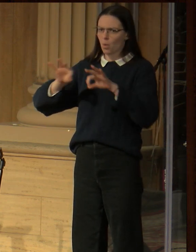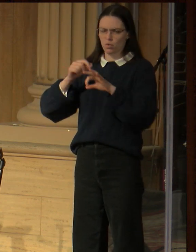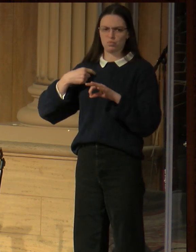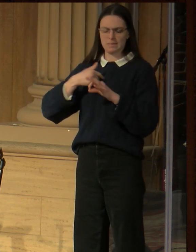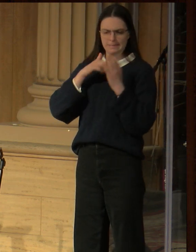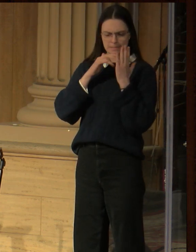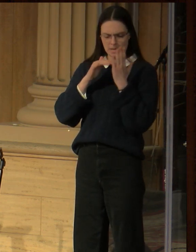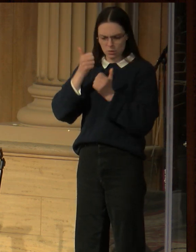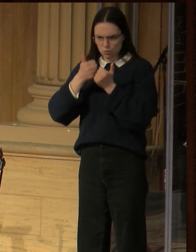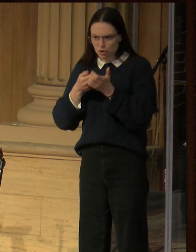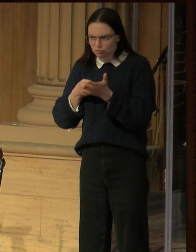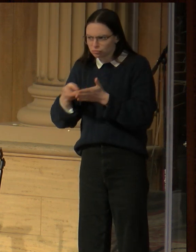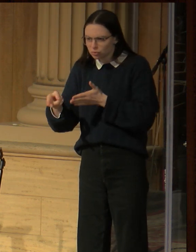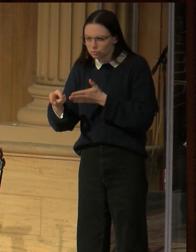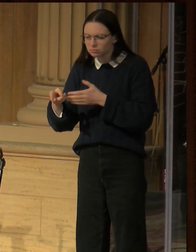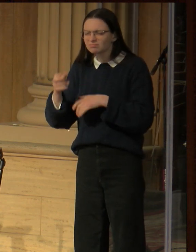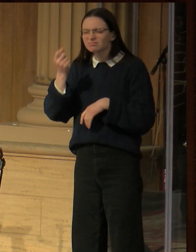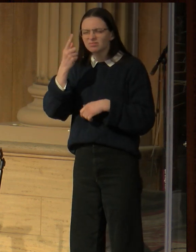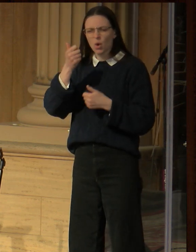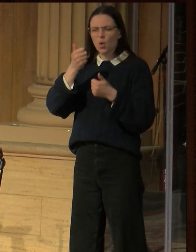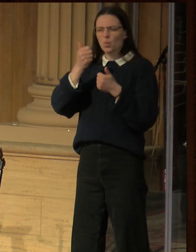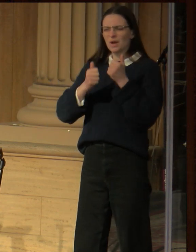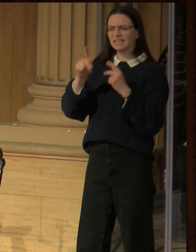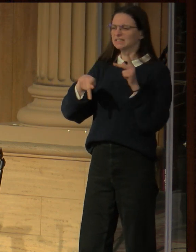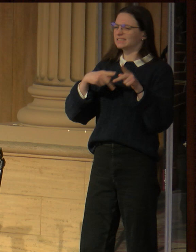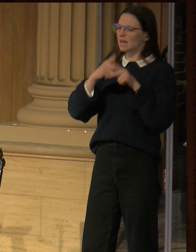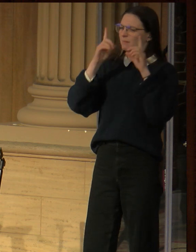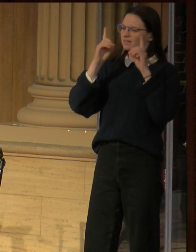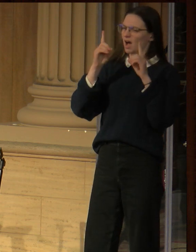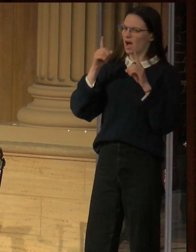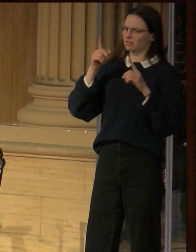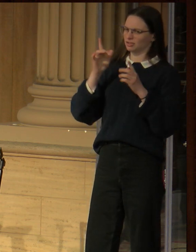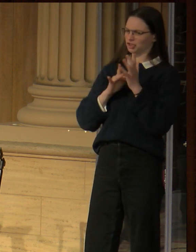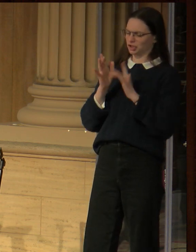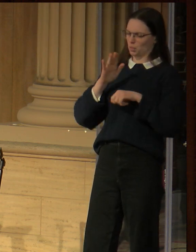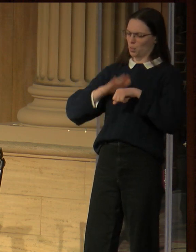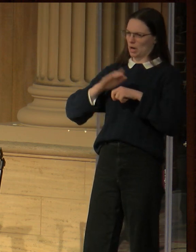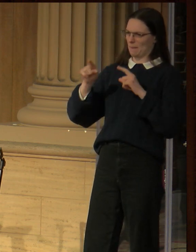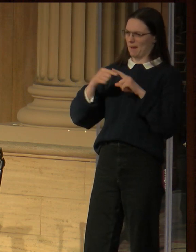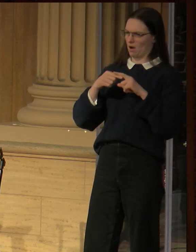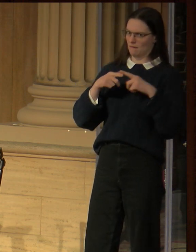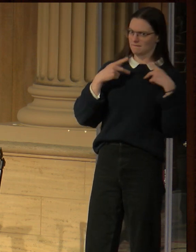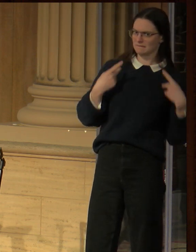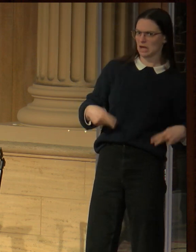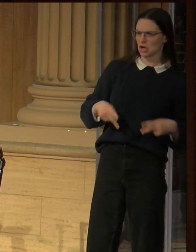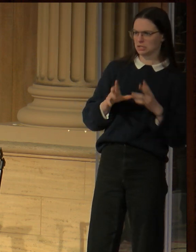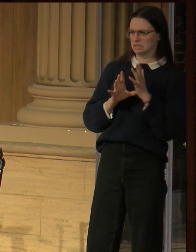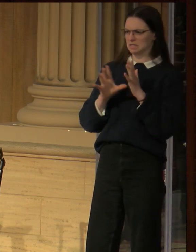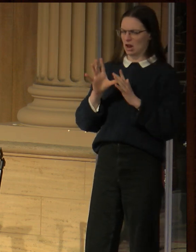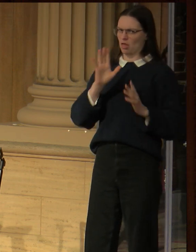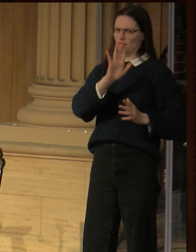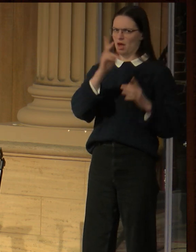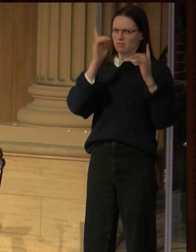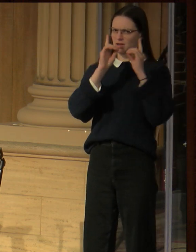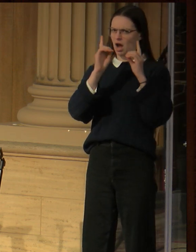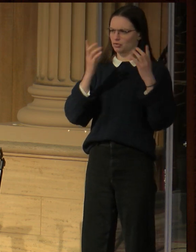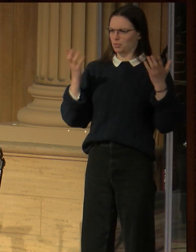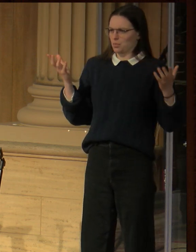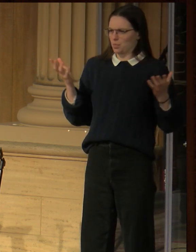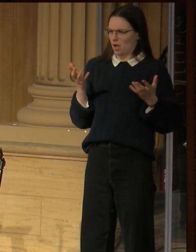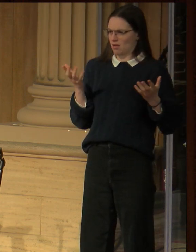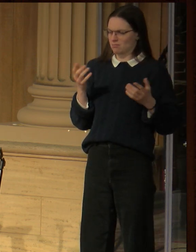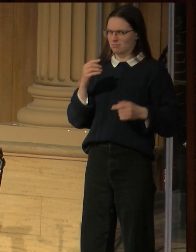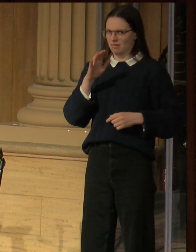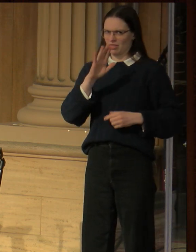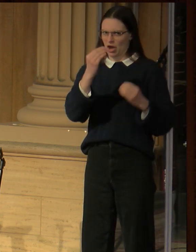But what doctrine specifically are we being warned about? What is the doctrine of the Pharisees and Sadducees? What is it that they're